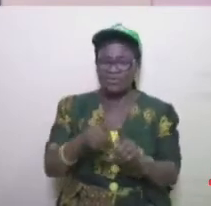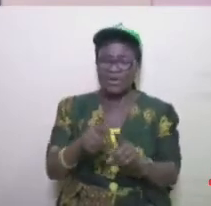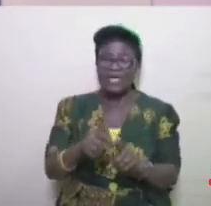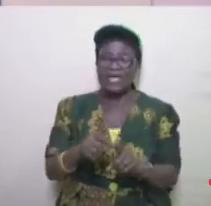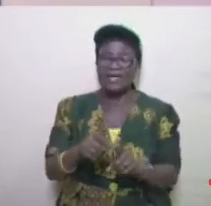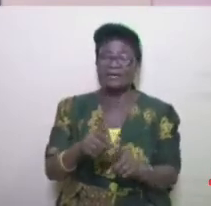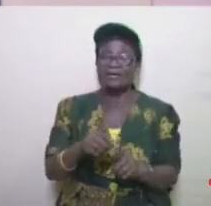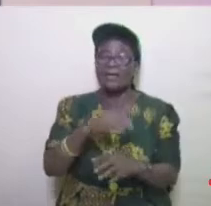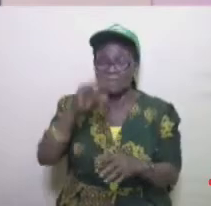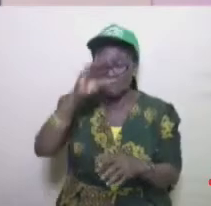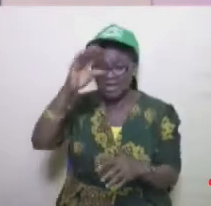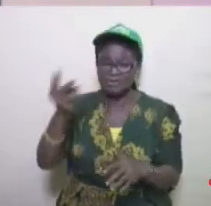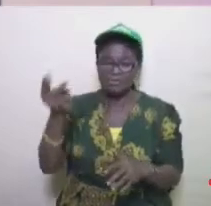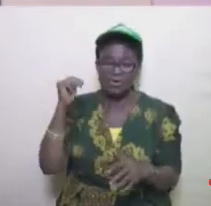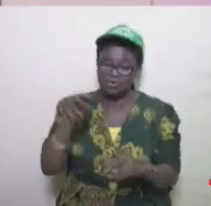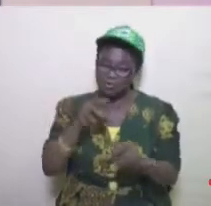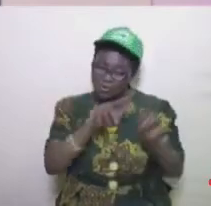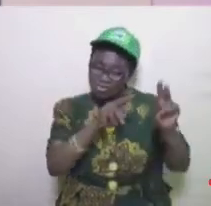watching his work,